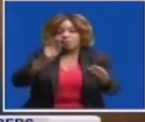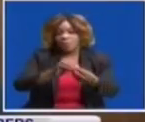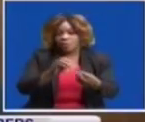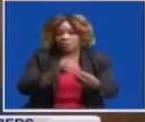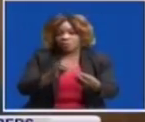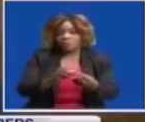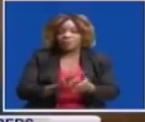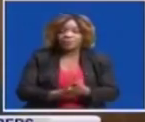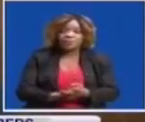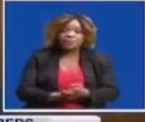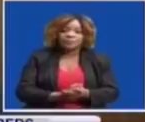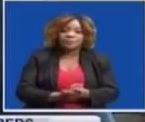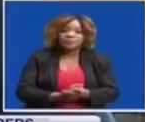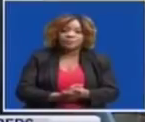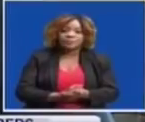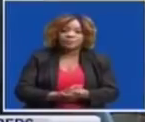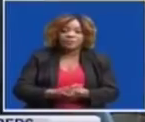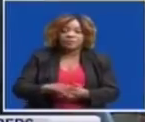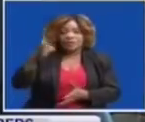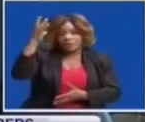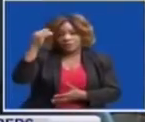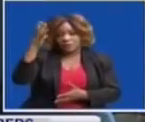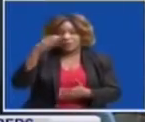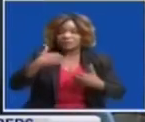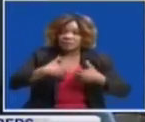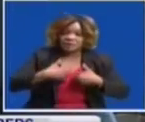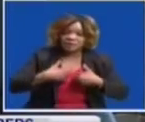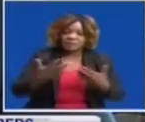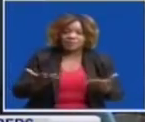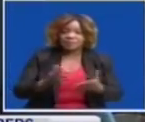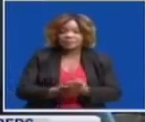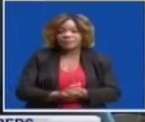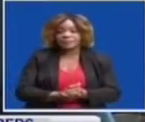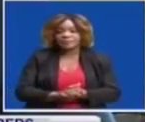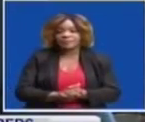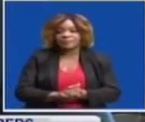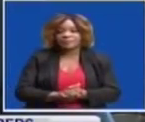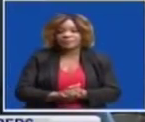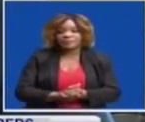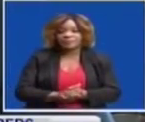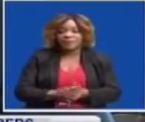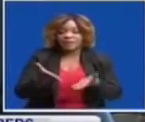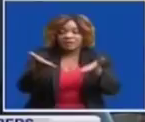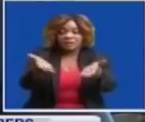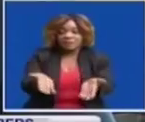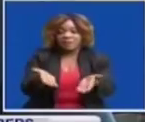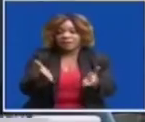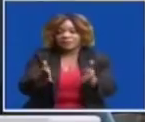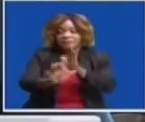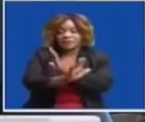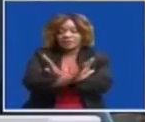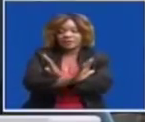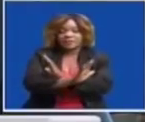to transfer their knowledge, their capabilities to their